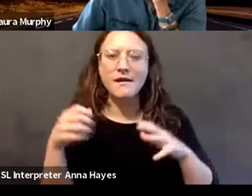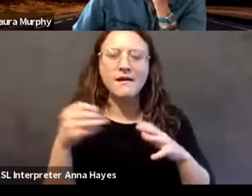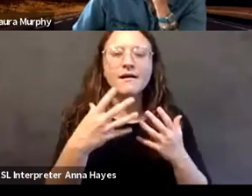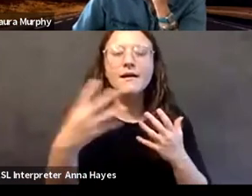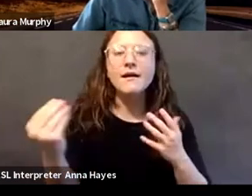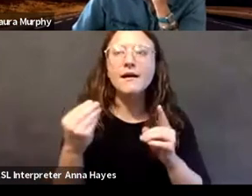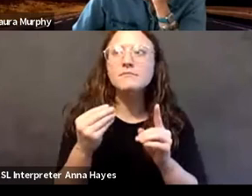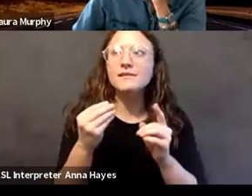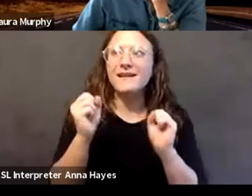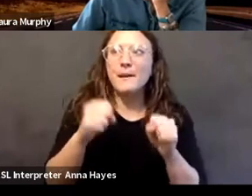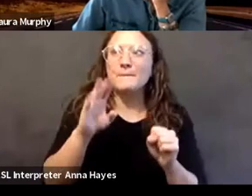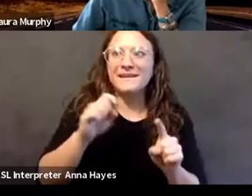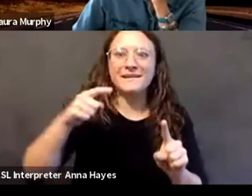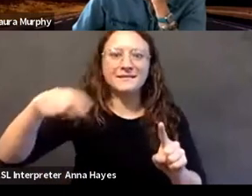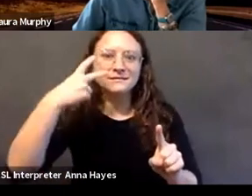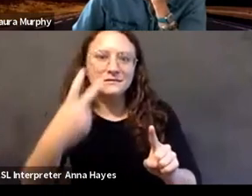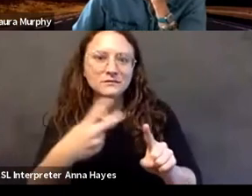And then, you know, then maybe